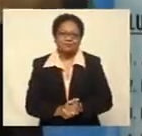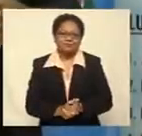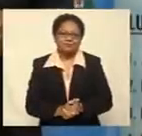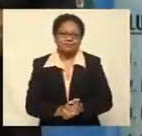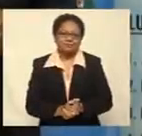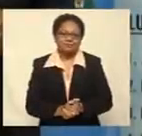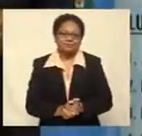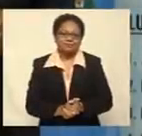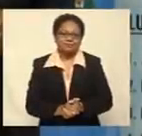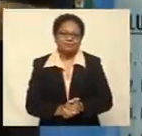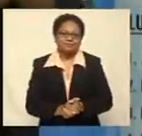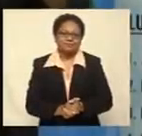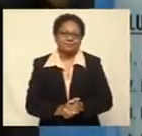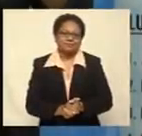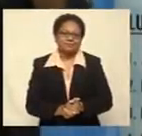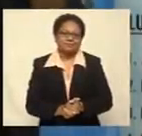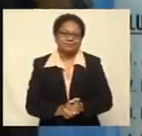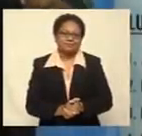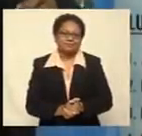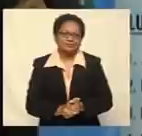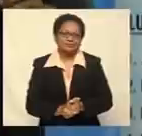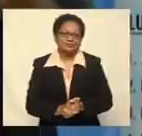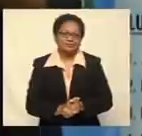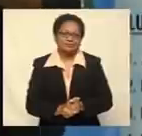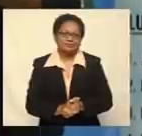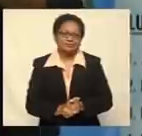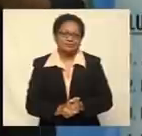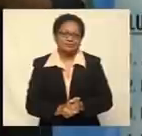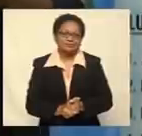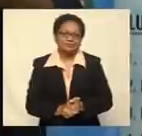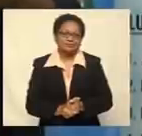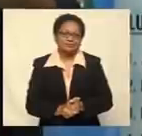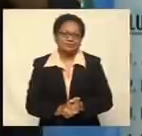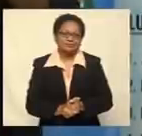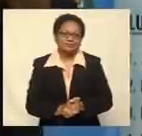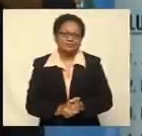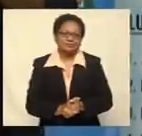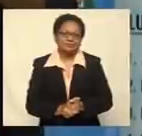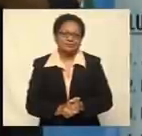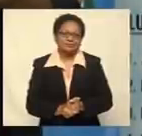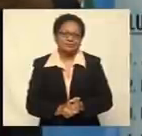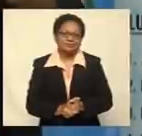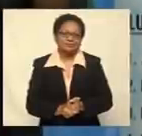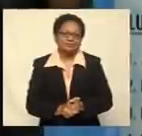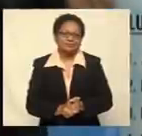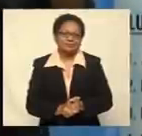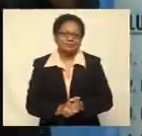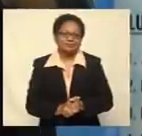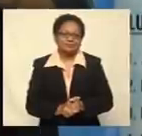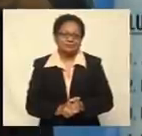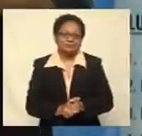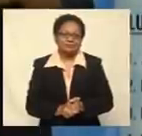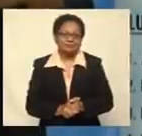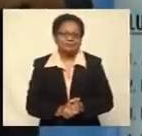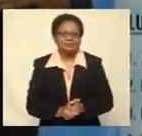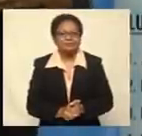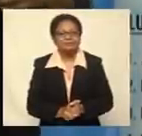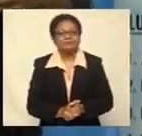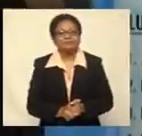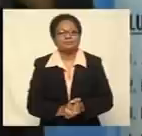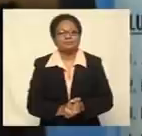of the cases to determine whether the containment area protocols should continue, and if so, for how